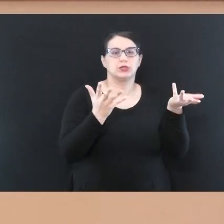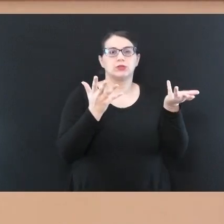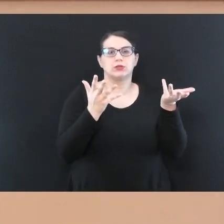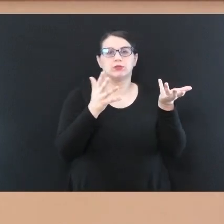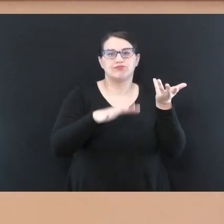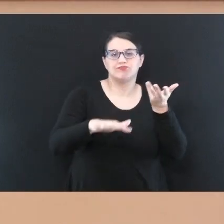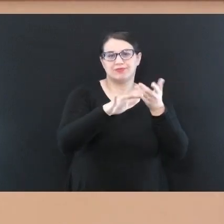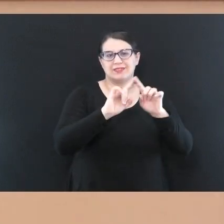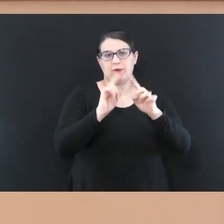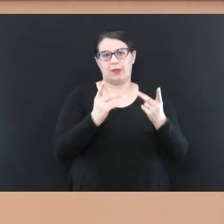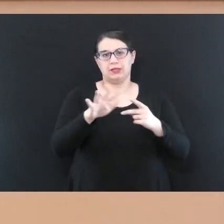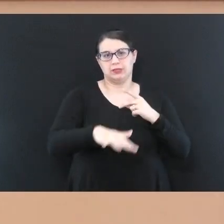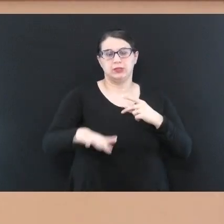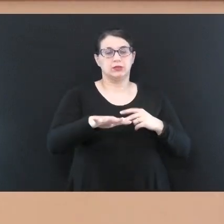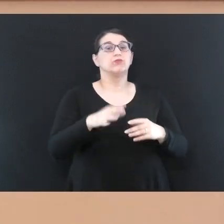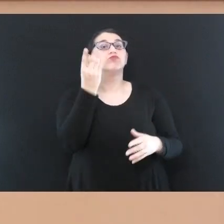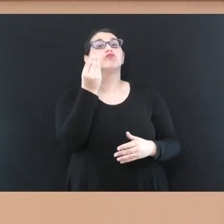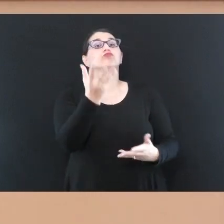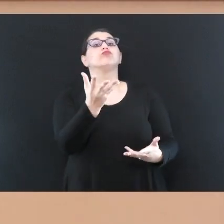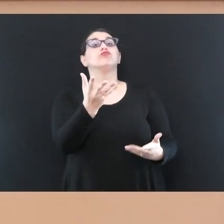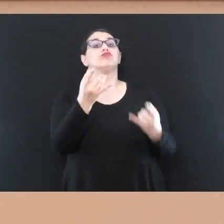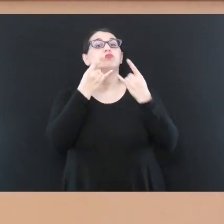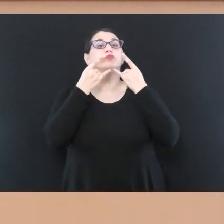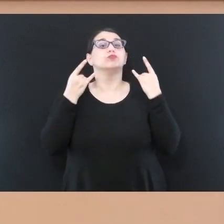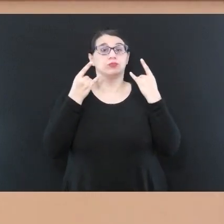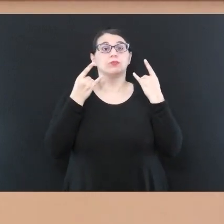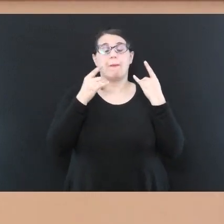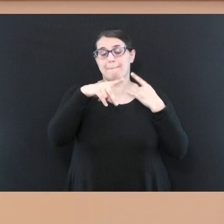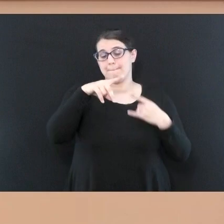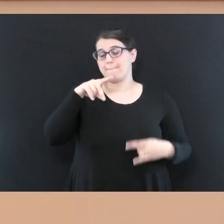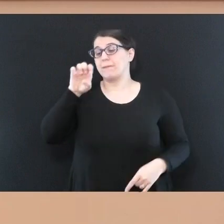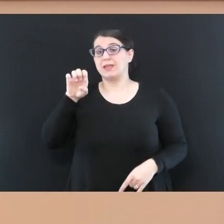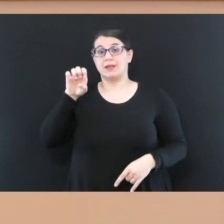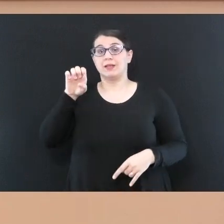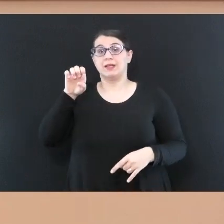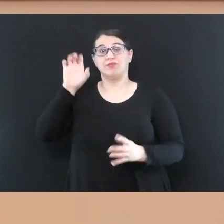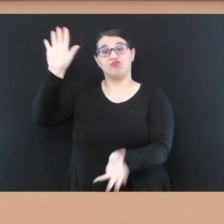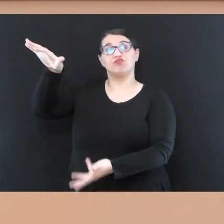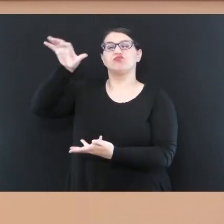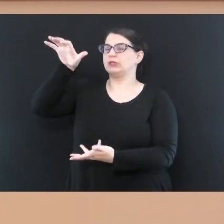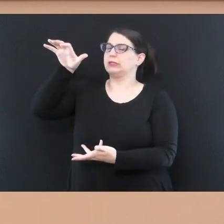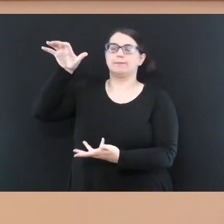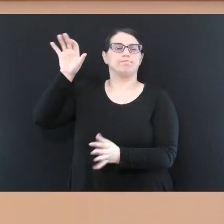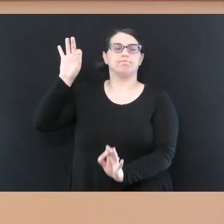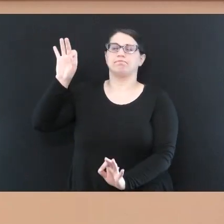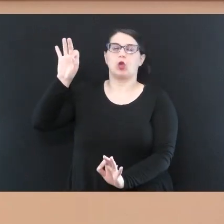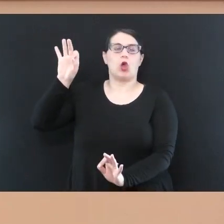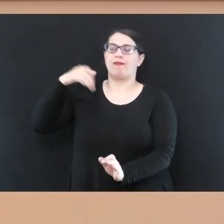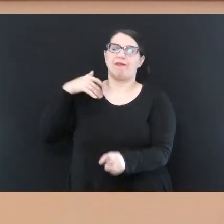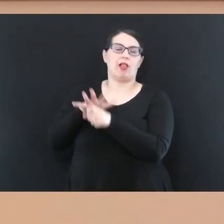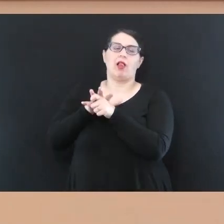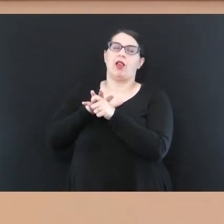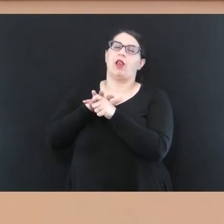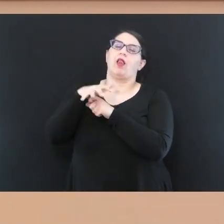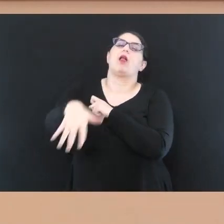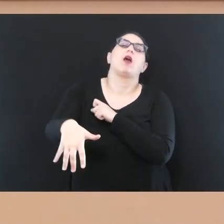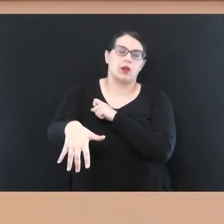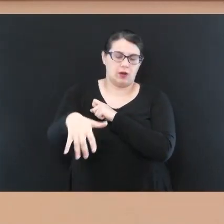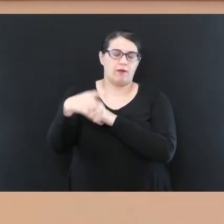just report that our PPE surge supply is in good standing, and we do have enough in the